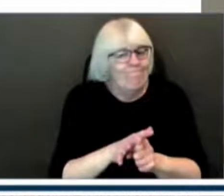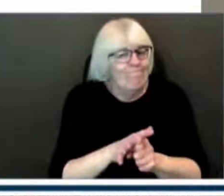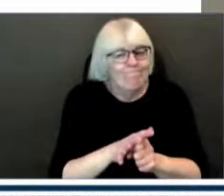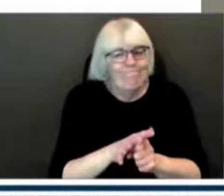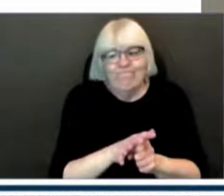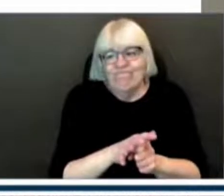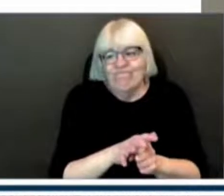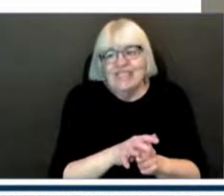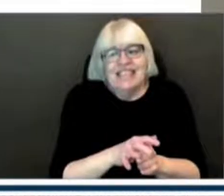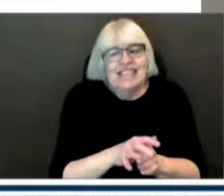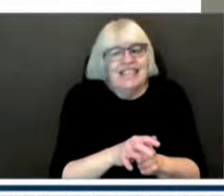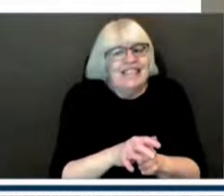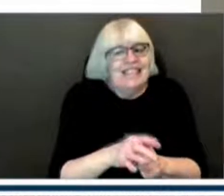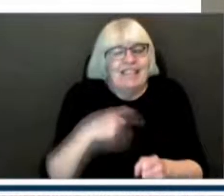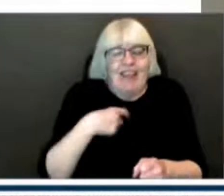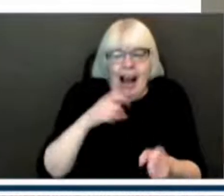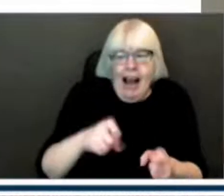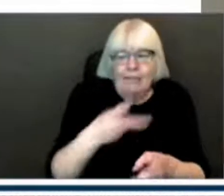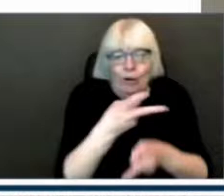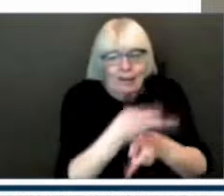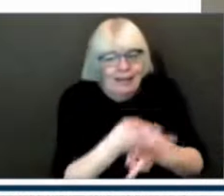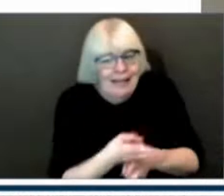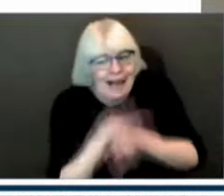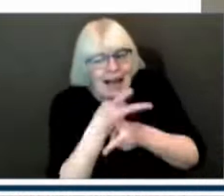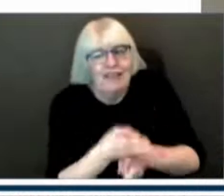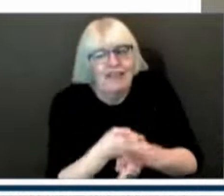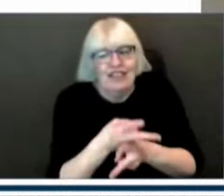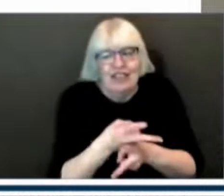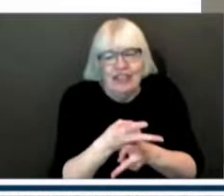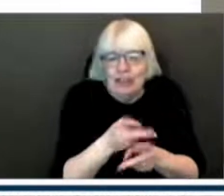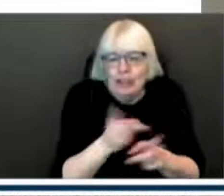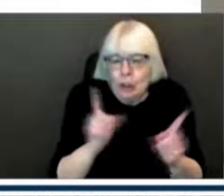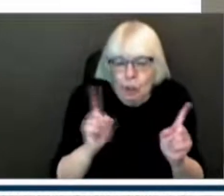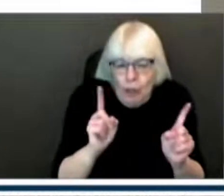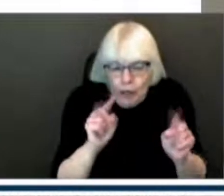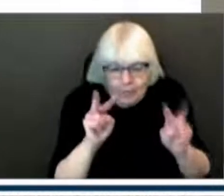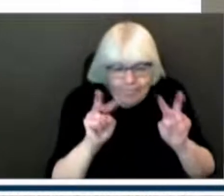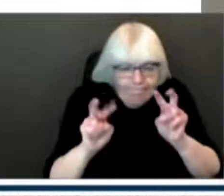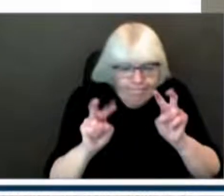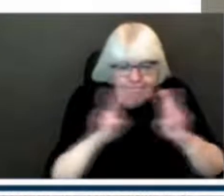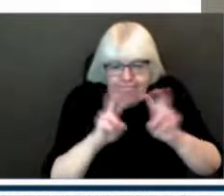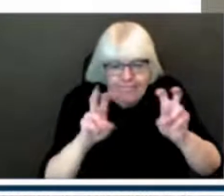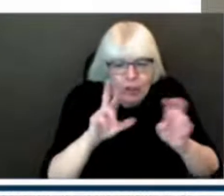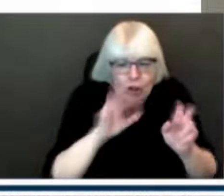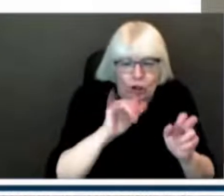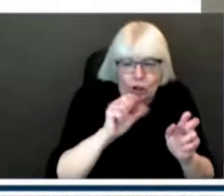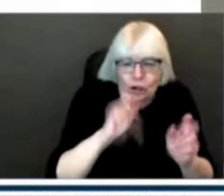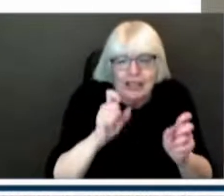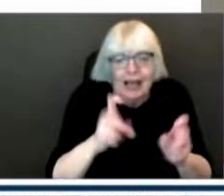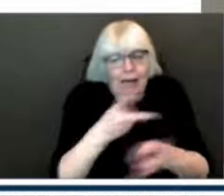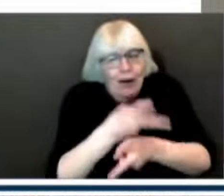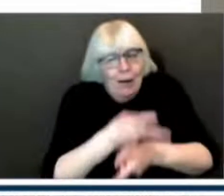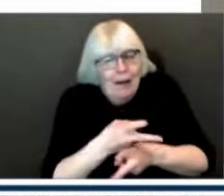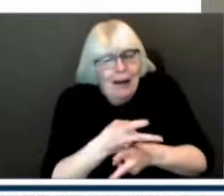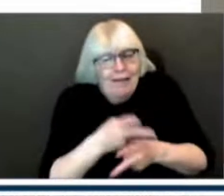that continues to protect the most vulnerable and our healthcare system in the least restrictive way possible.